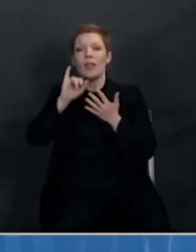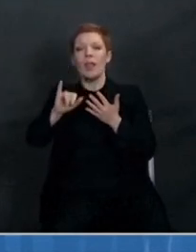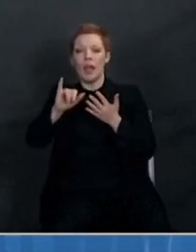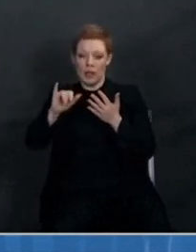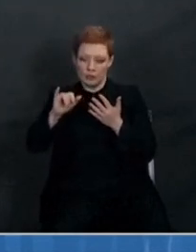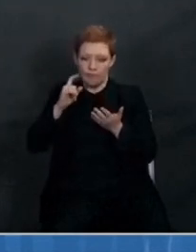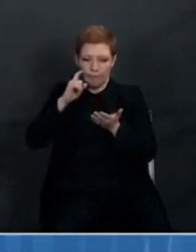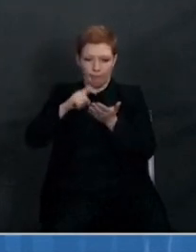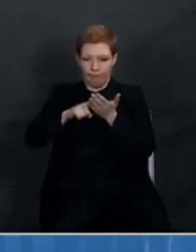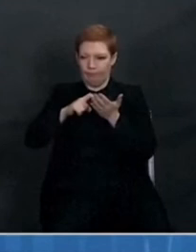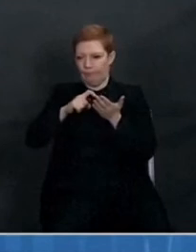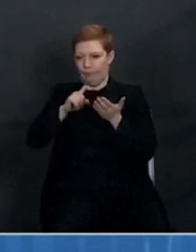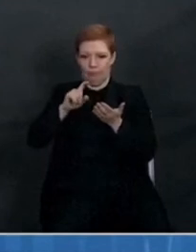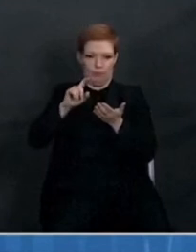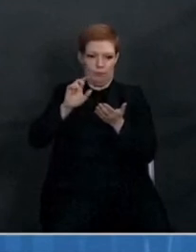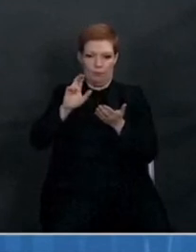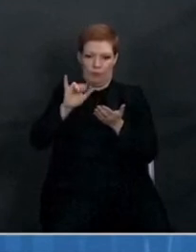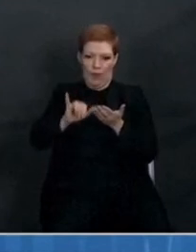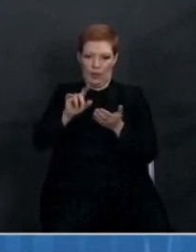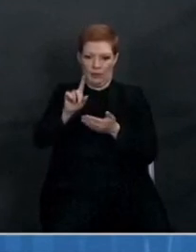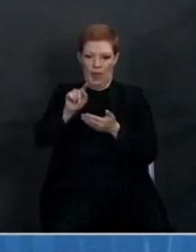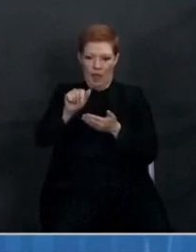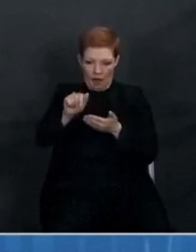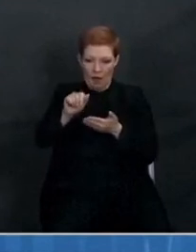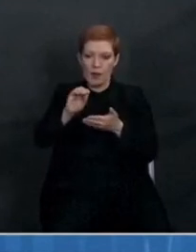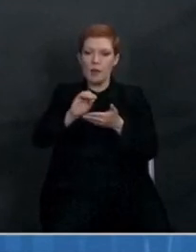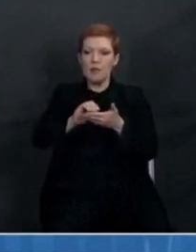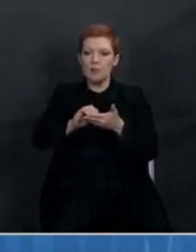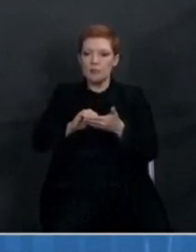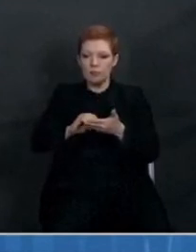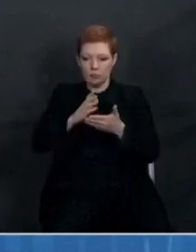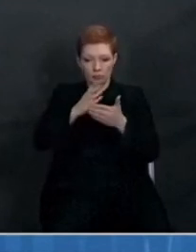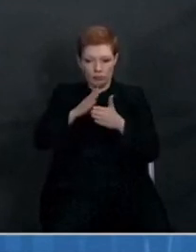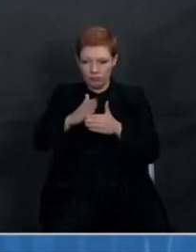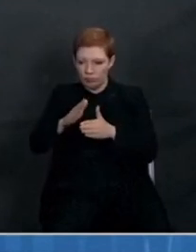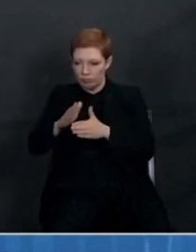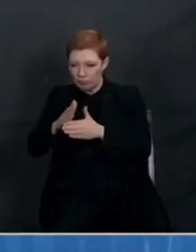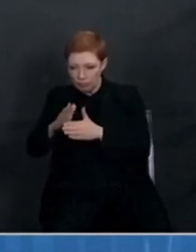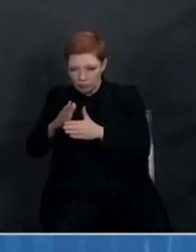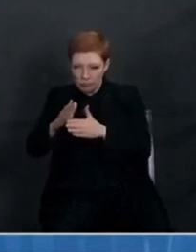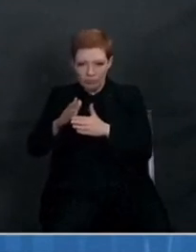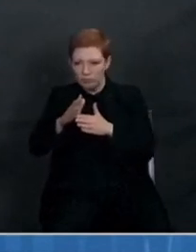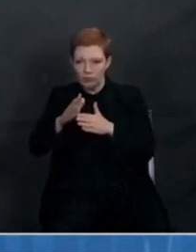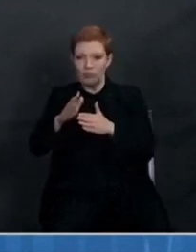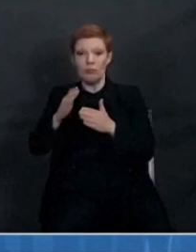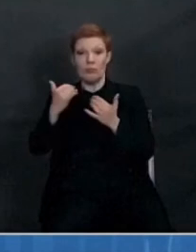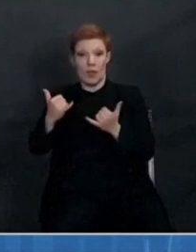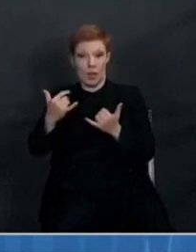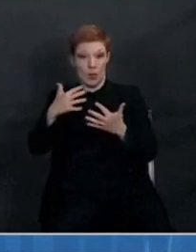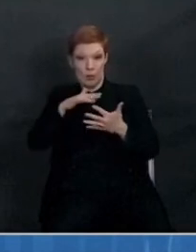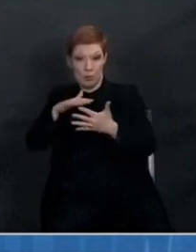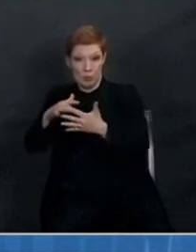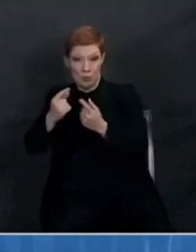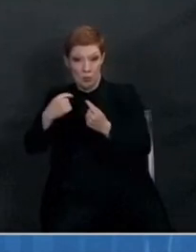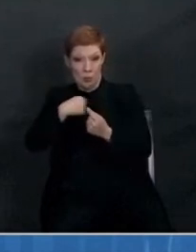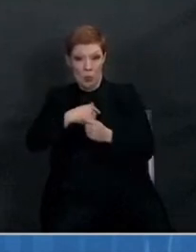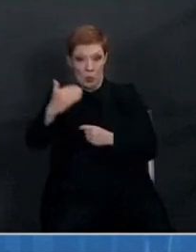nation's COVID-19 data as broken down by race and ethnicity. So here's what we know about COVID-19